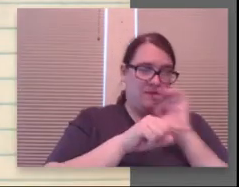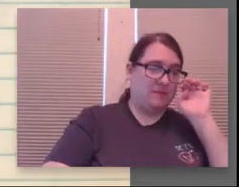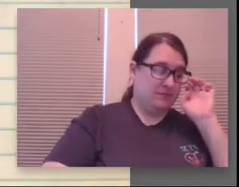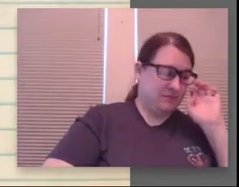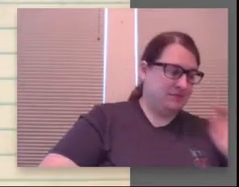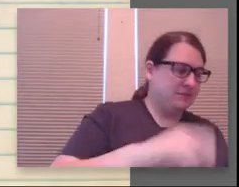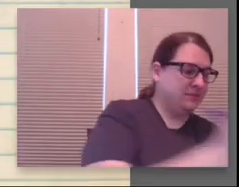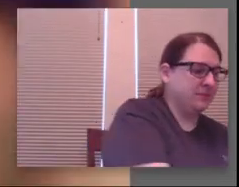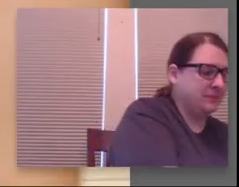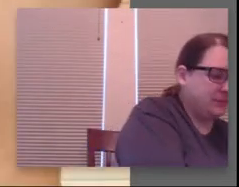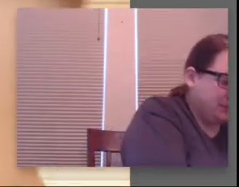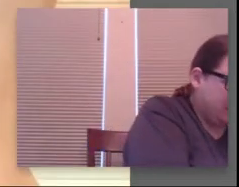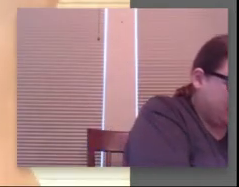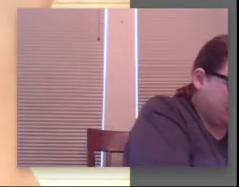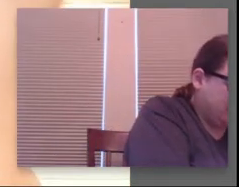negative.